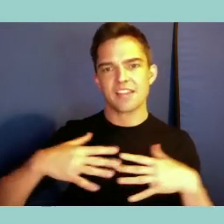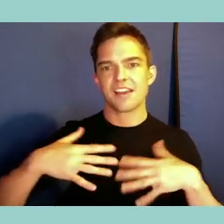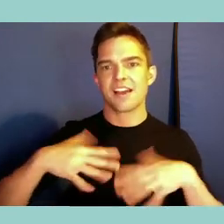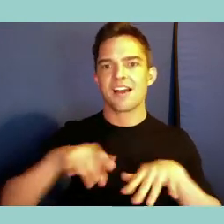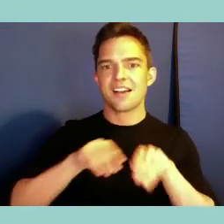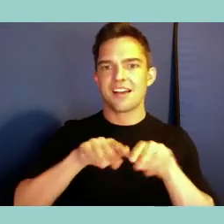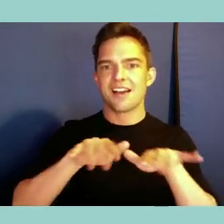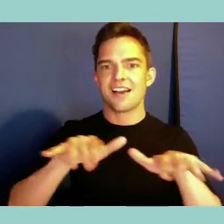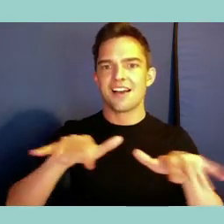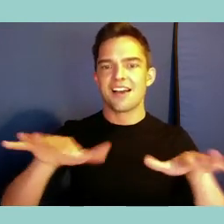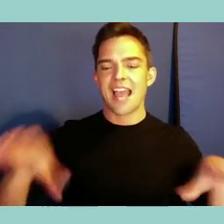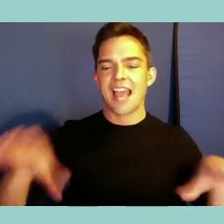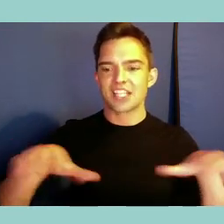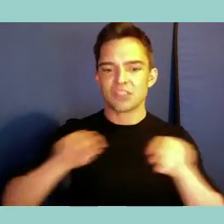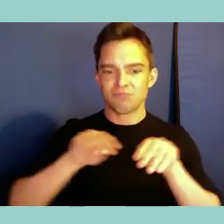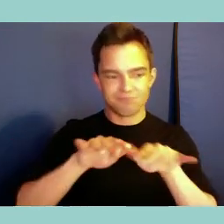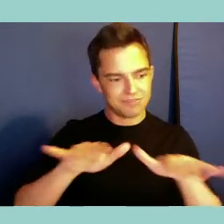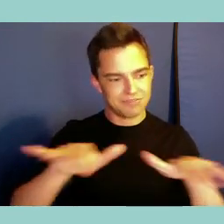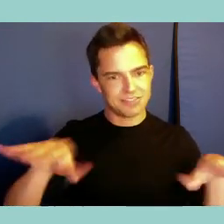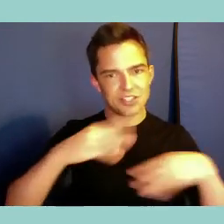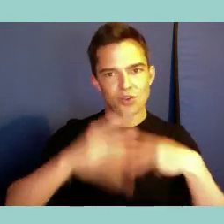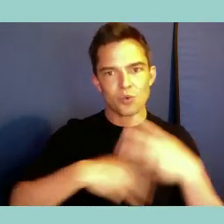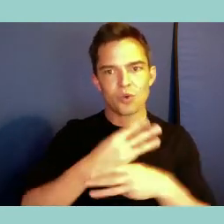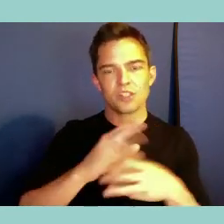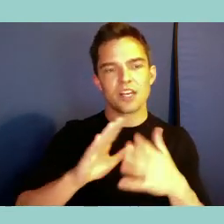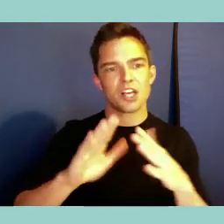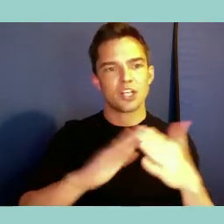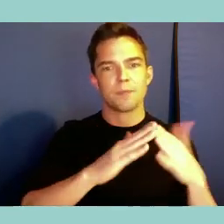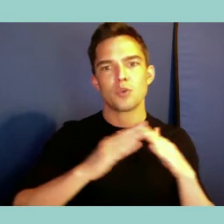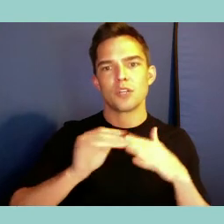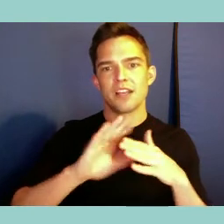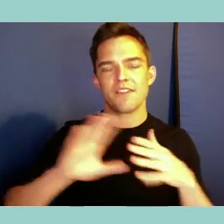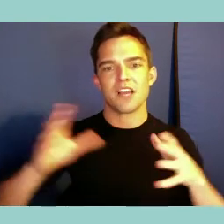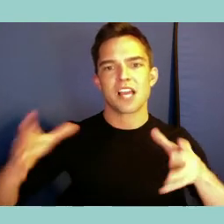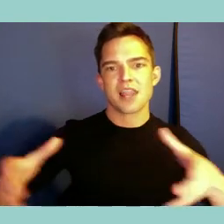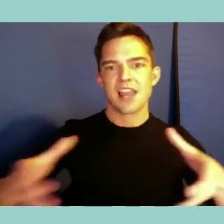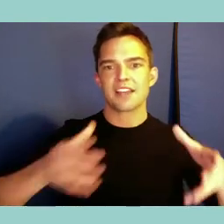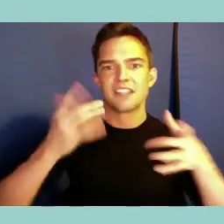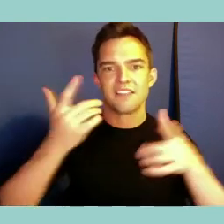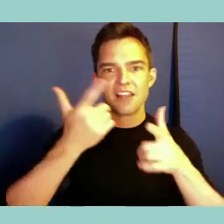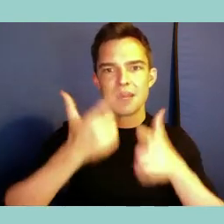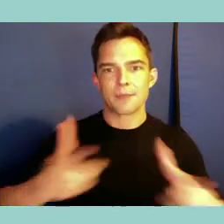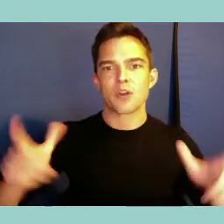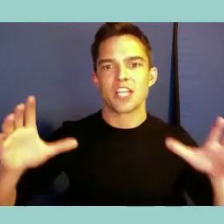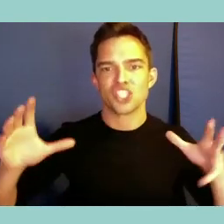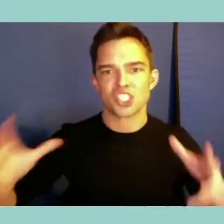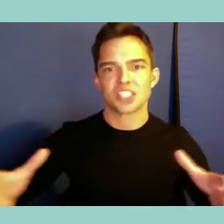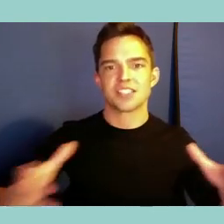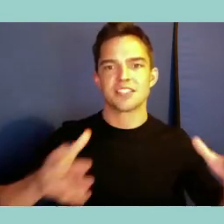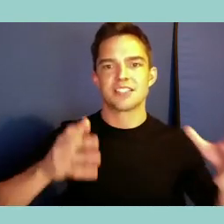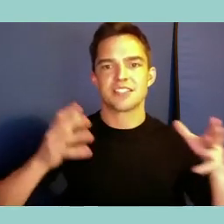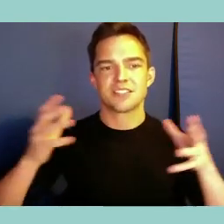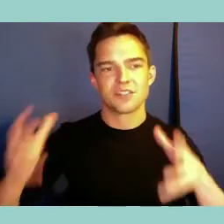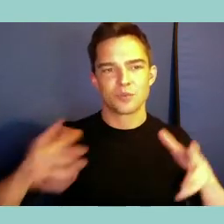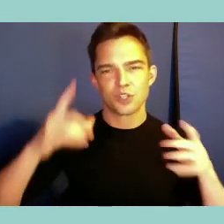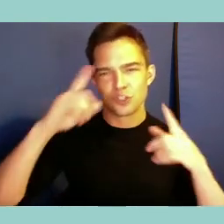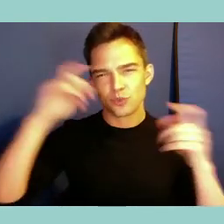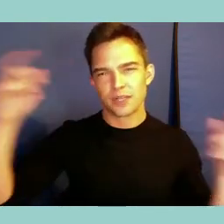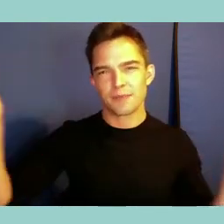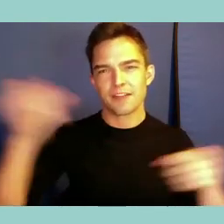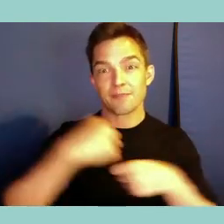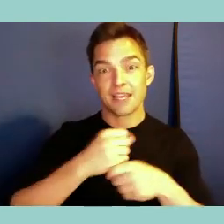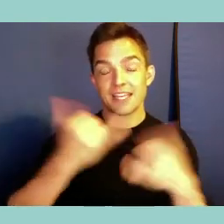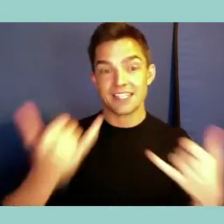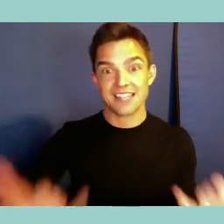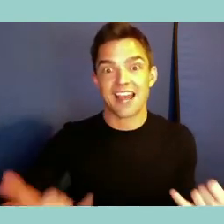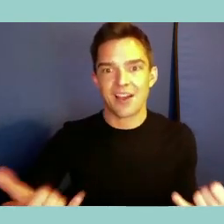out into the world. They created a community of collective liberation, the kind we are dreaming of creating